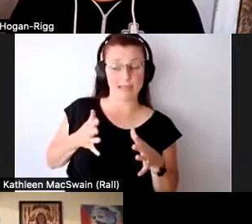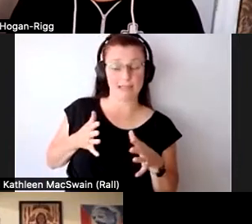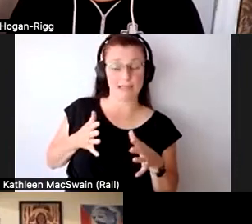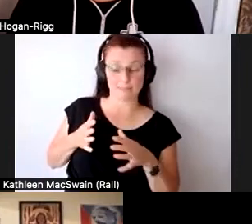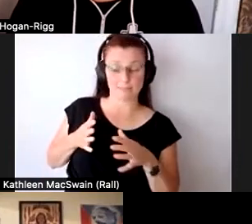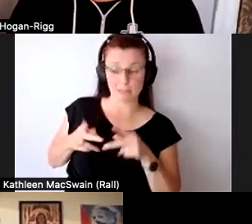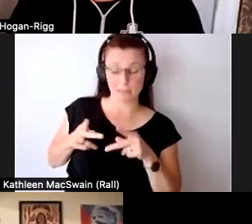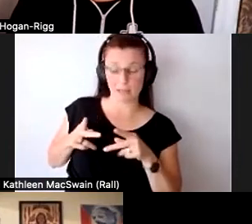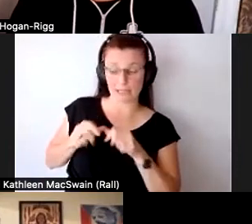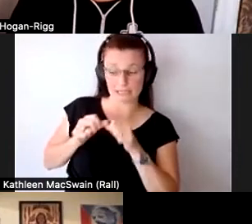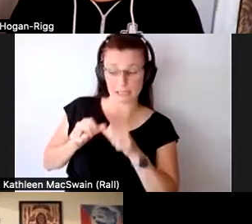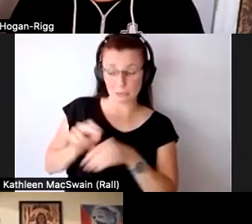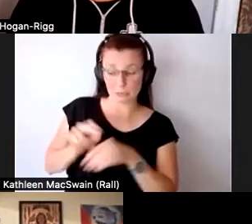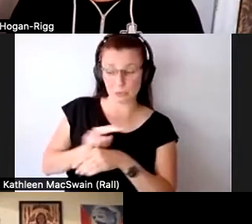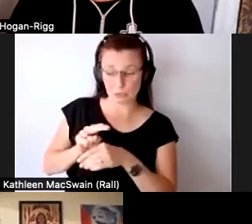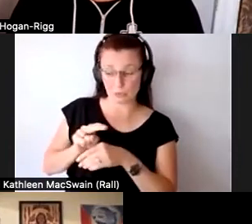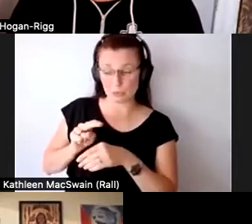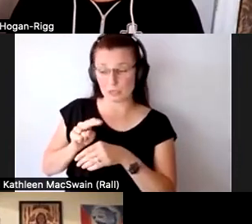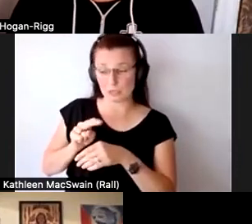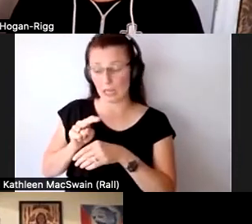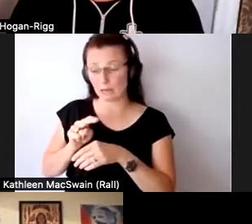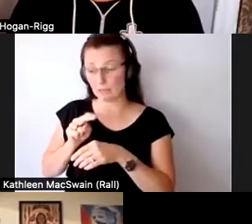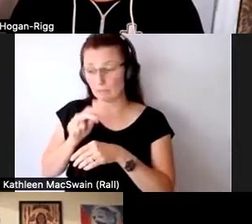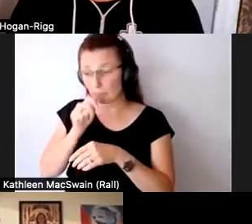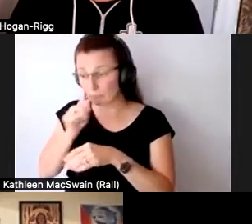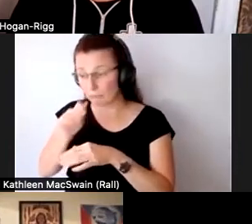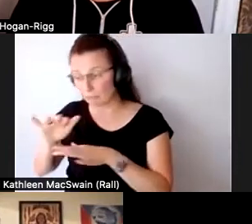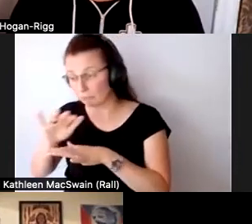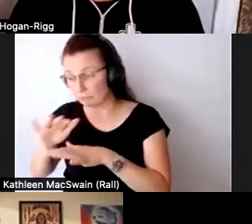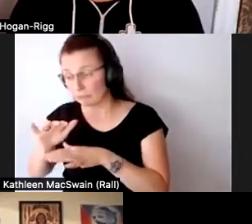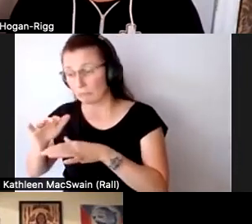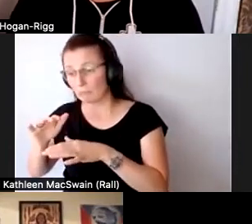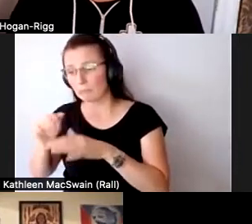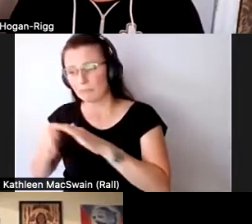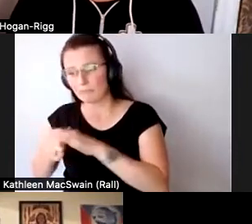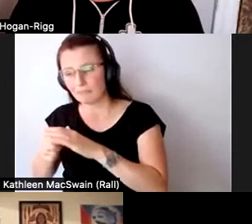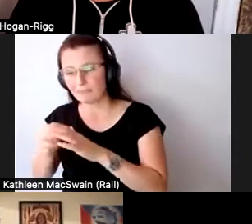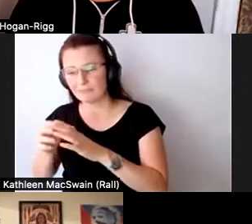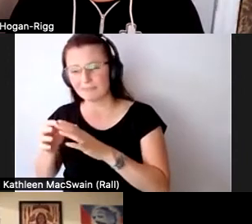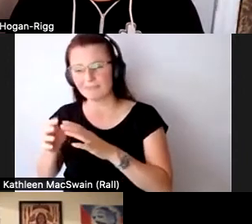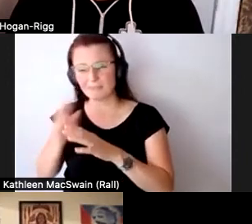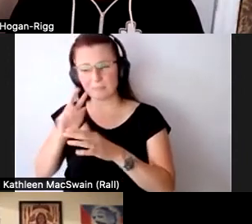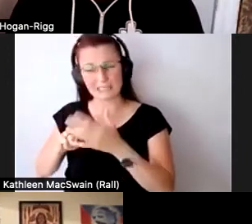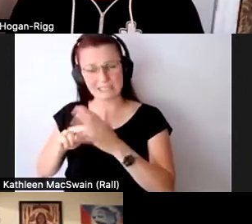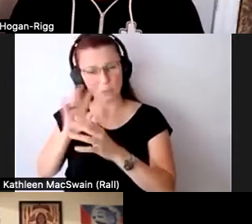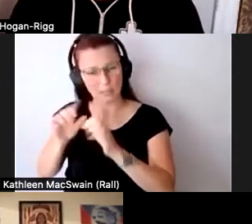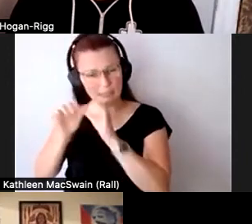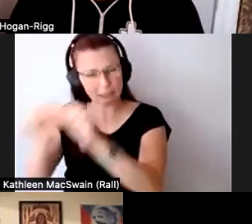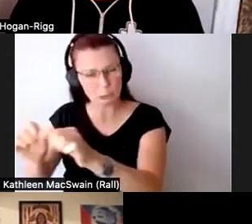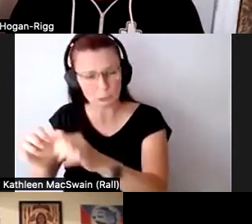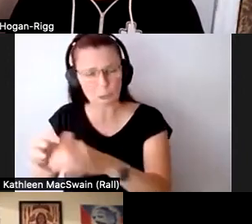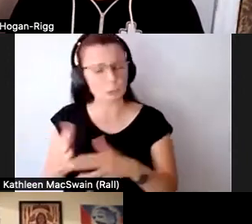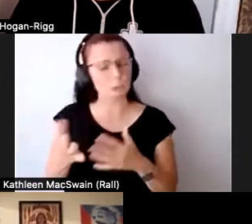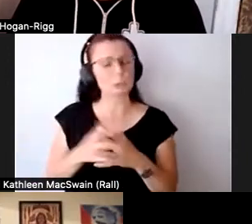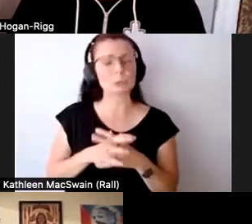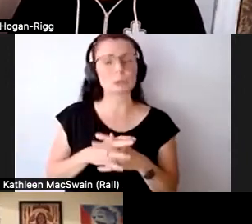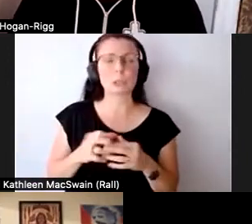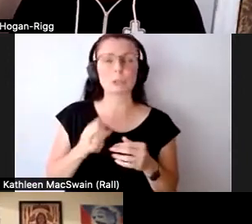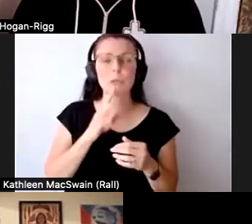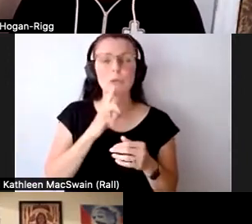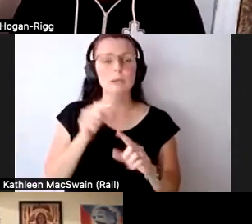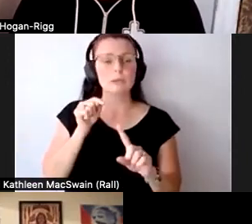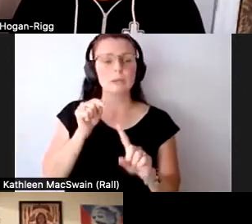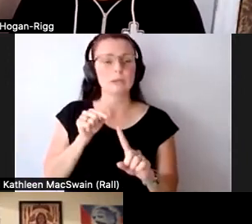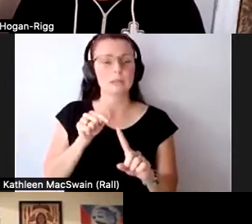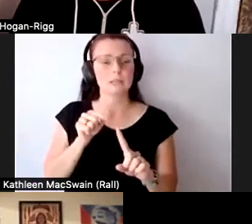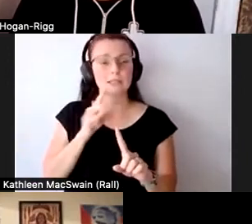sort of what I think about. I think, you know, what's most important is that this provides access